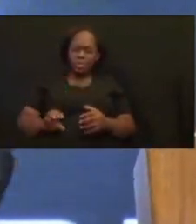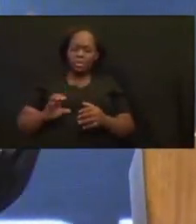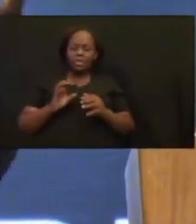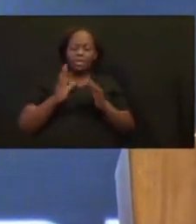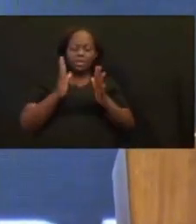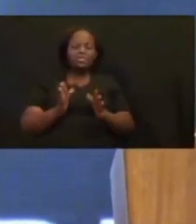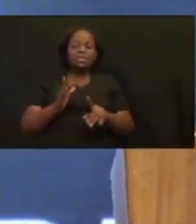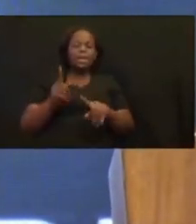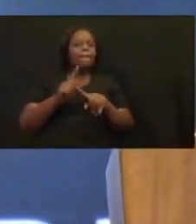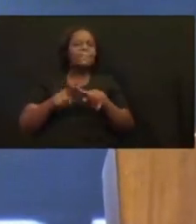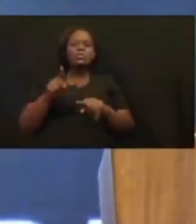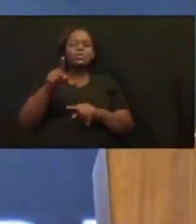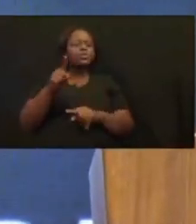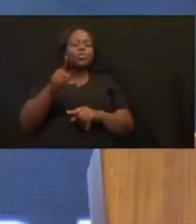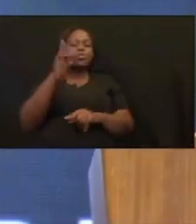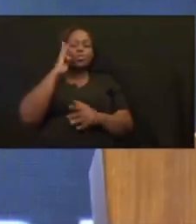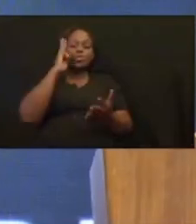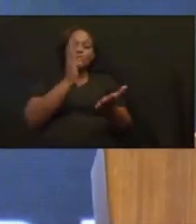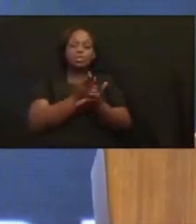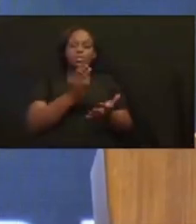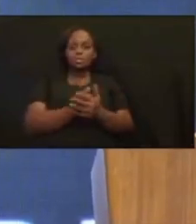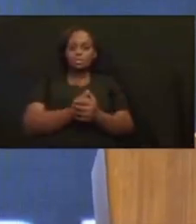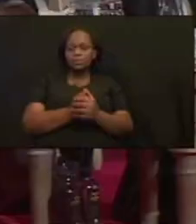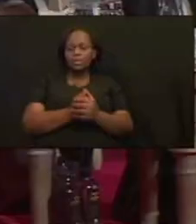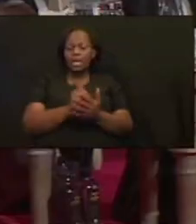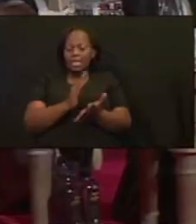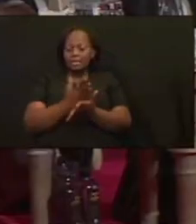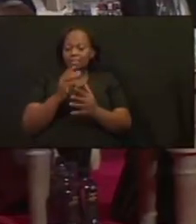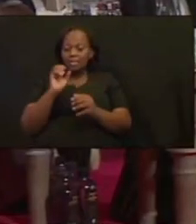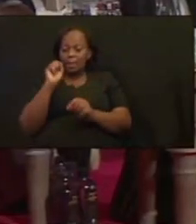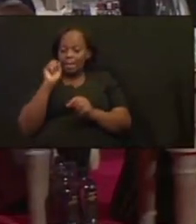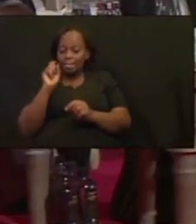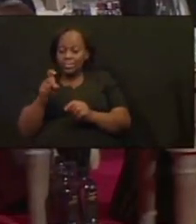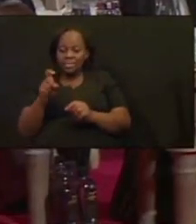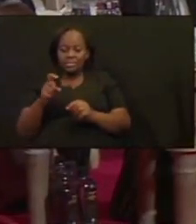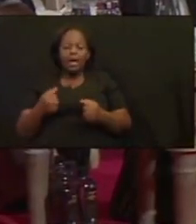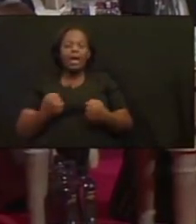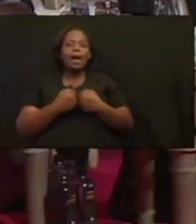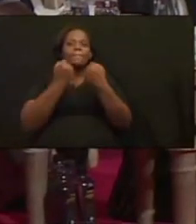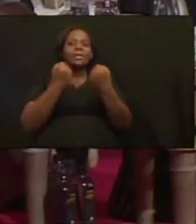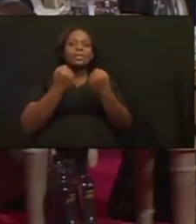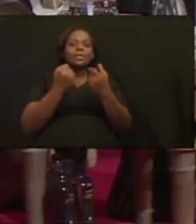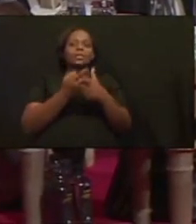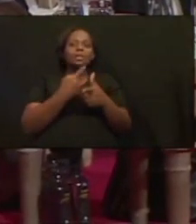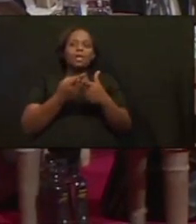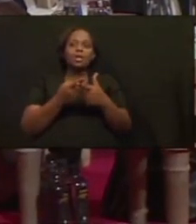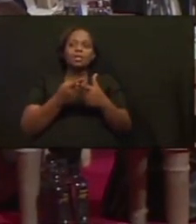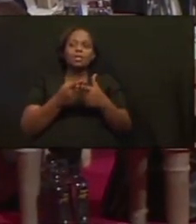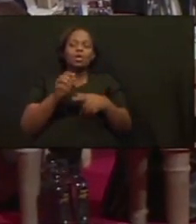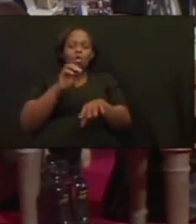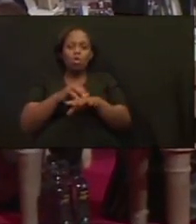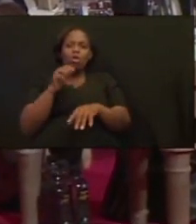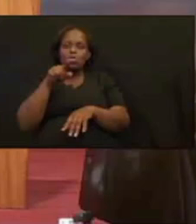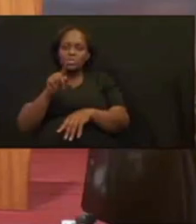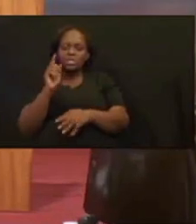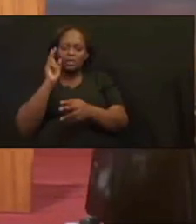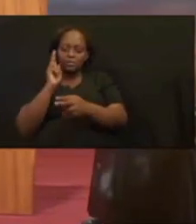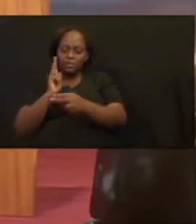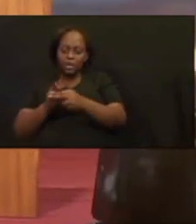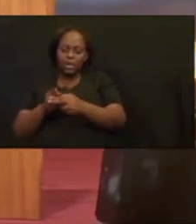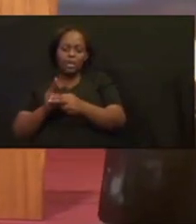Something will happen to you when you start calling yourself that name. I am a witness. I am a witness.